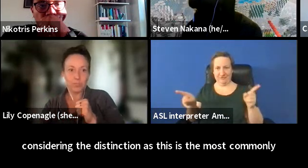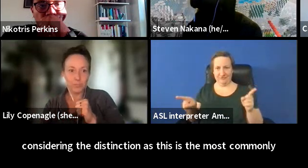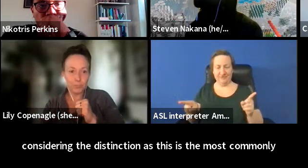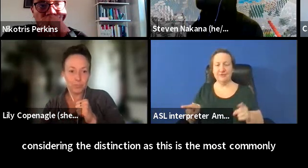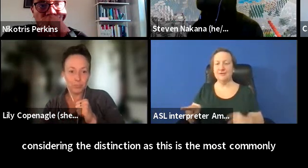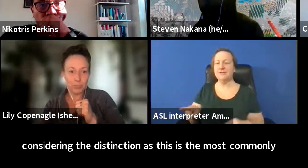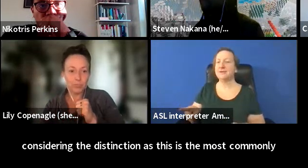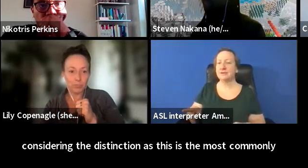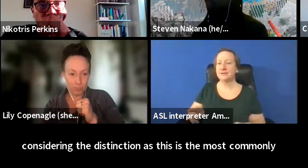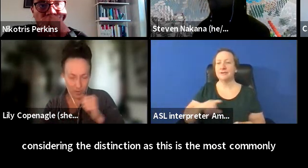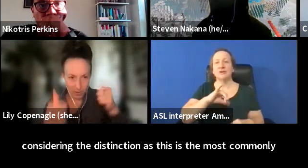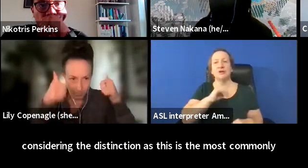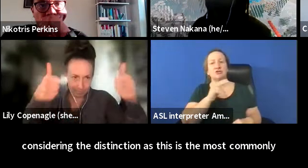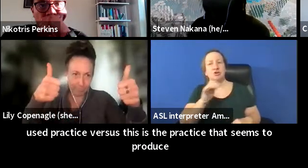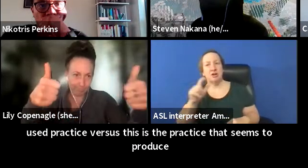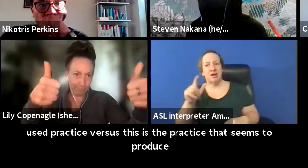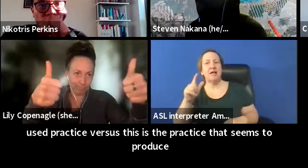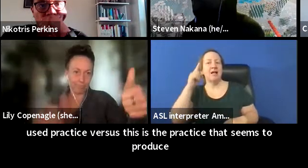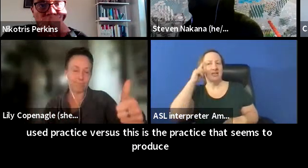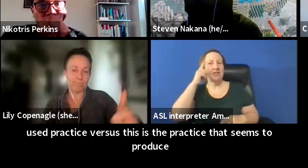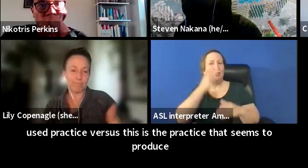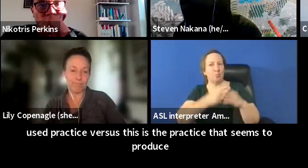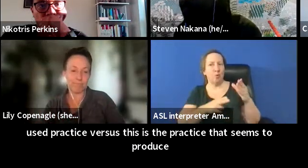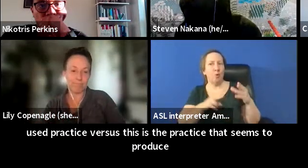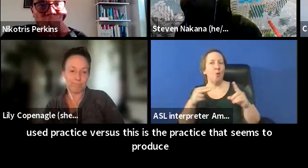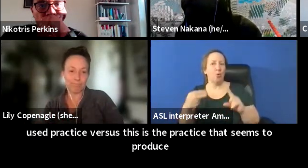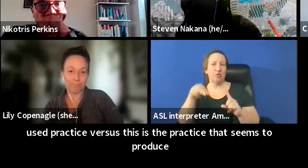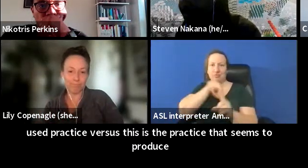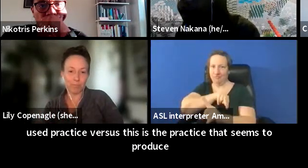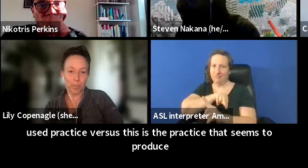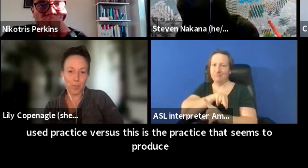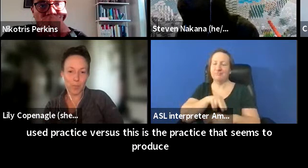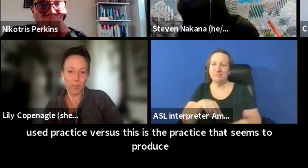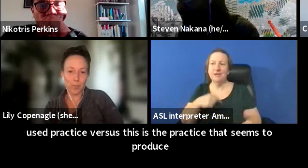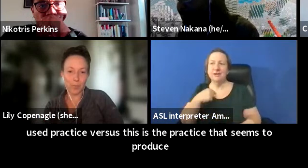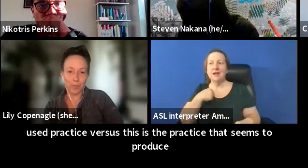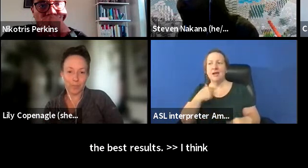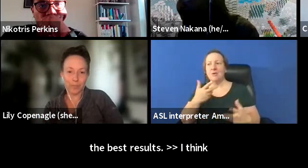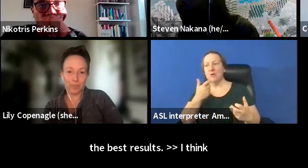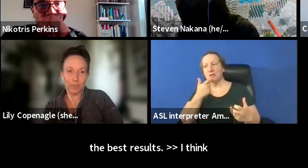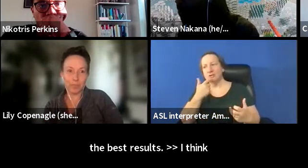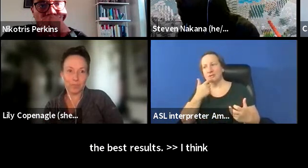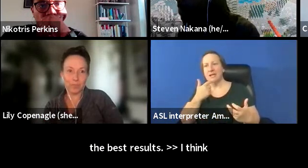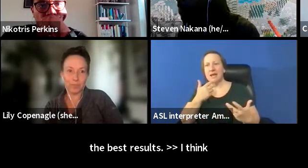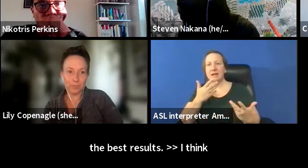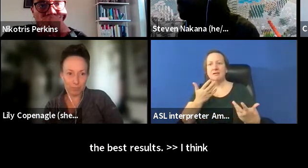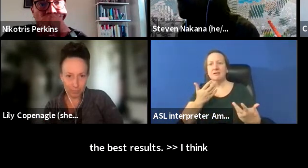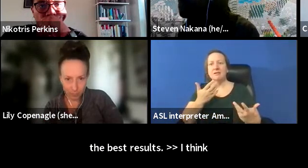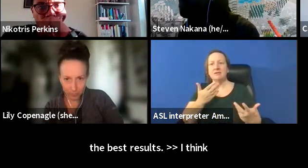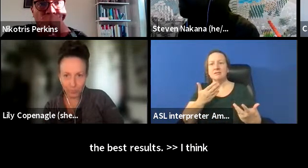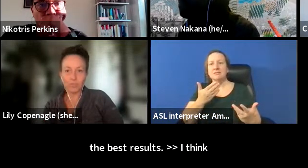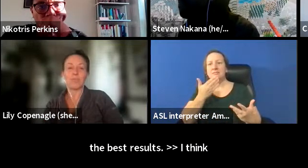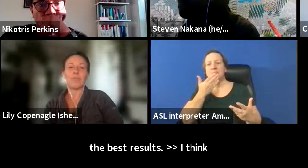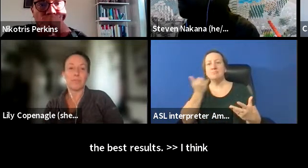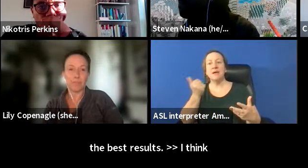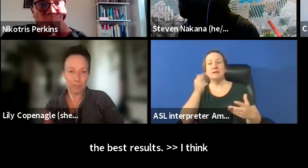I think it's both. And I would even venture out to say promising practices.